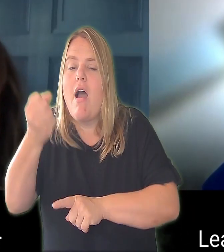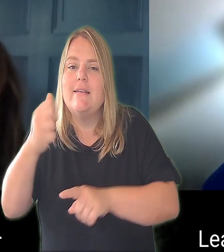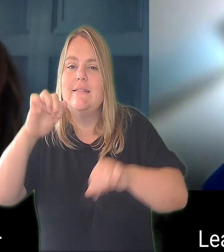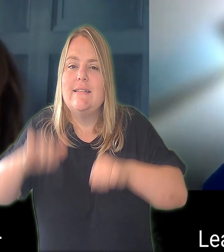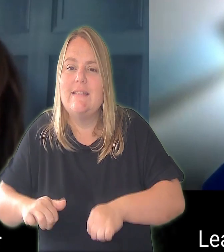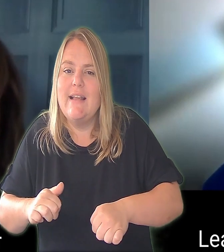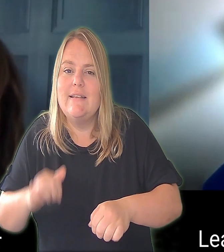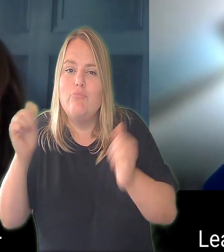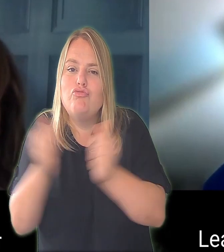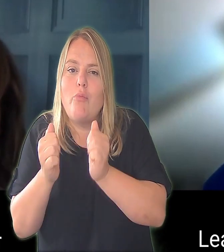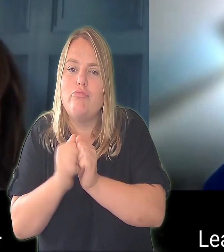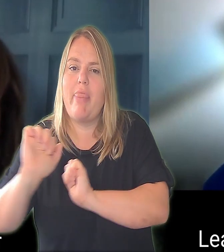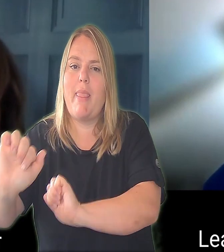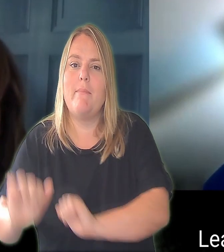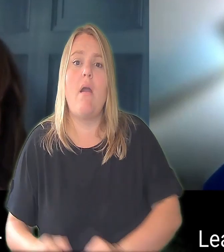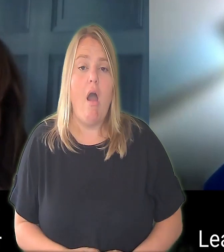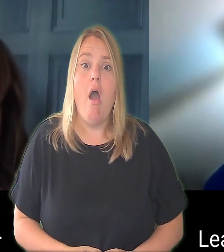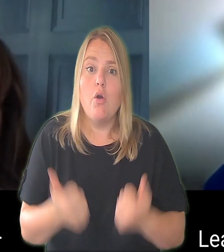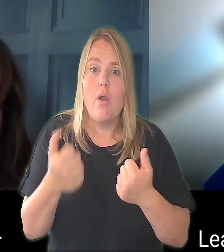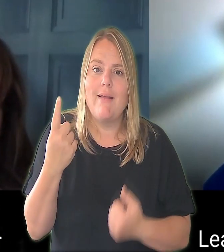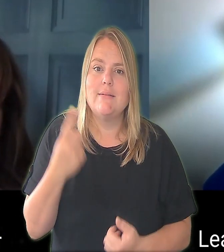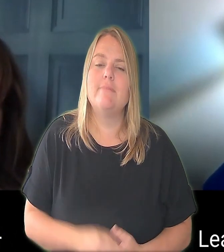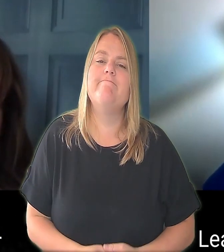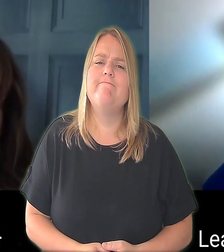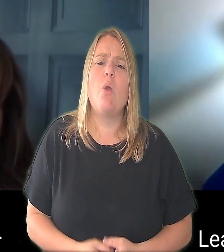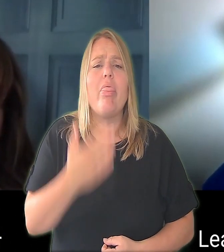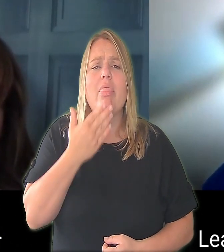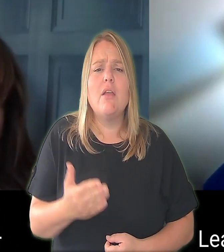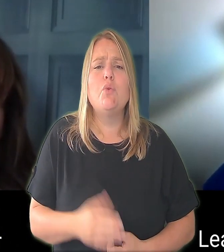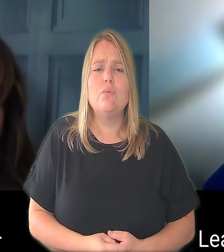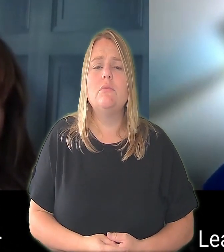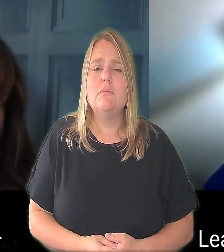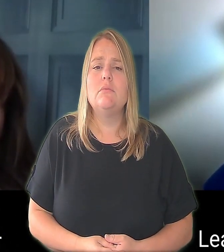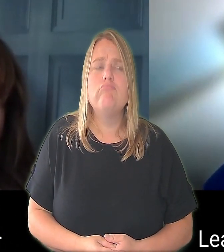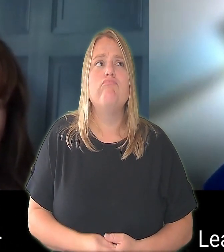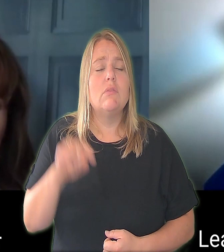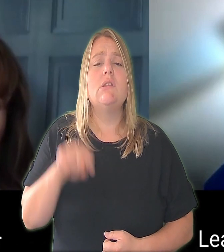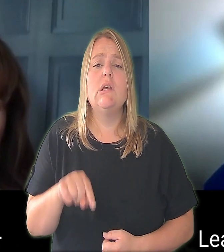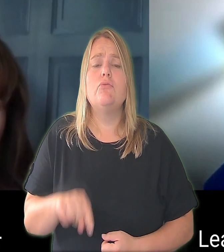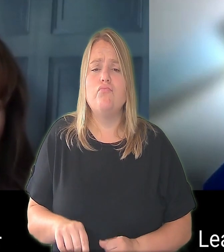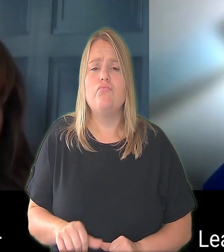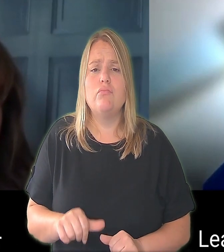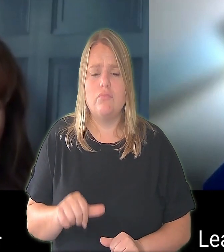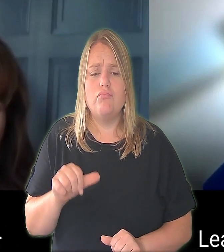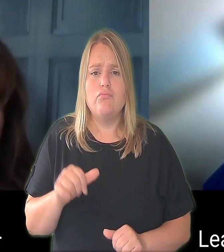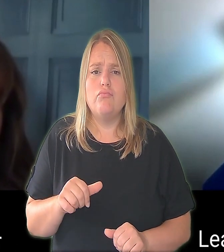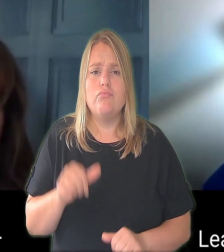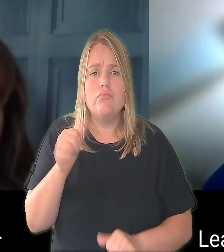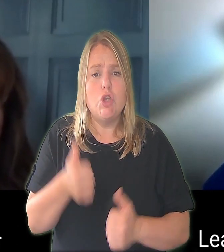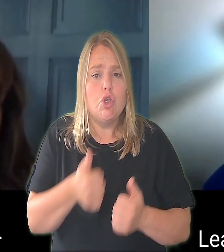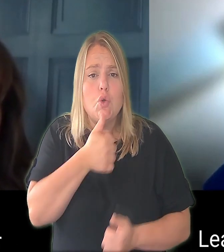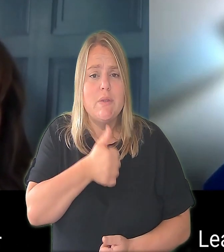Okay, well, this has been like really productive exercise. There's loads of little things that we'd probably have thought of if we hadn't done